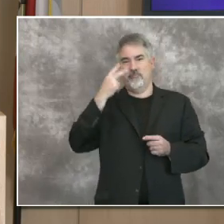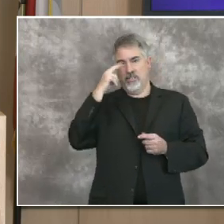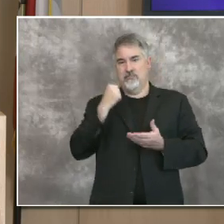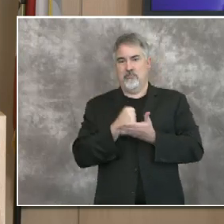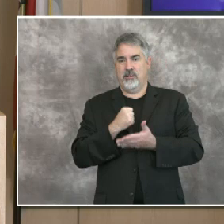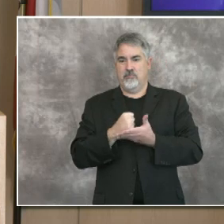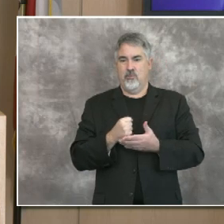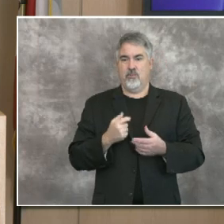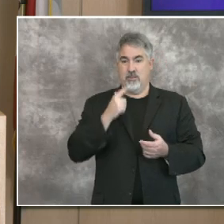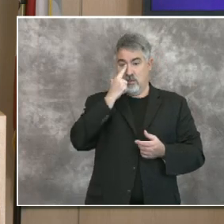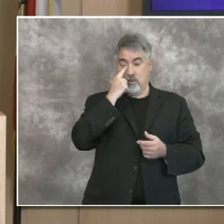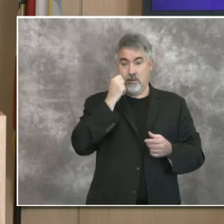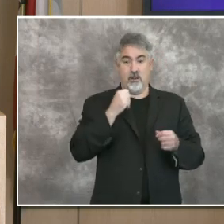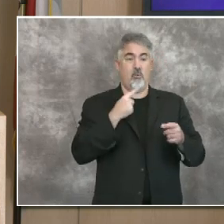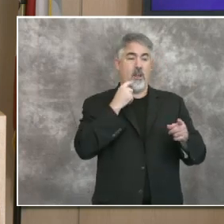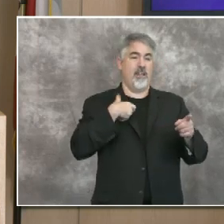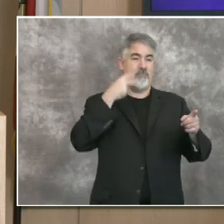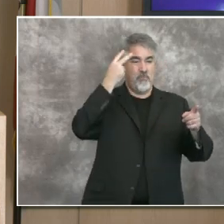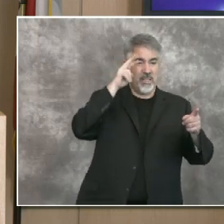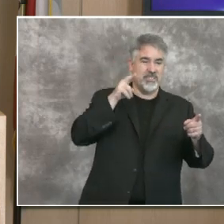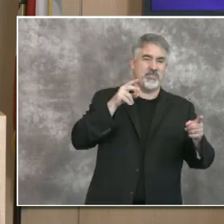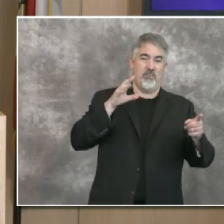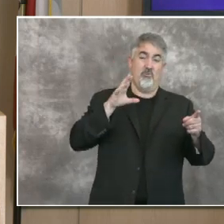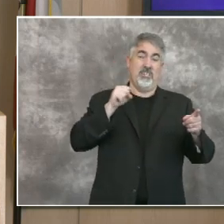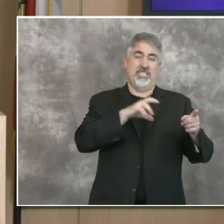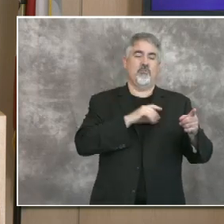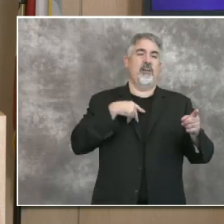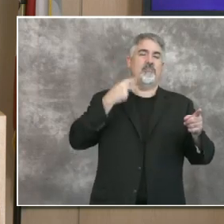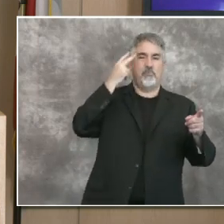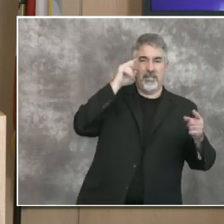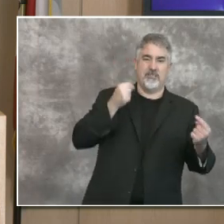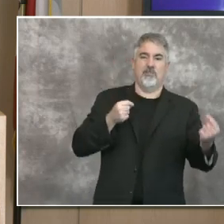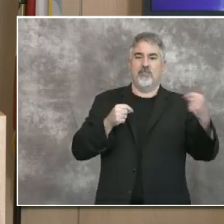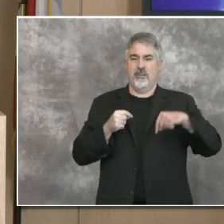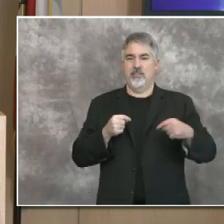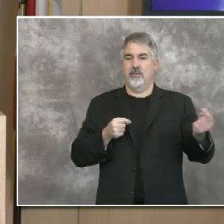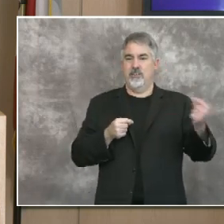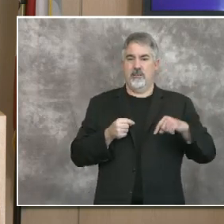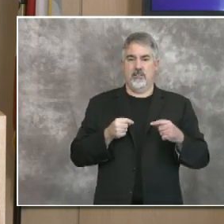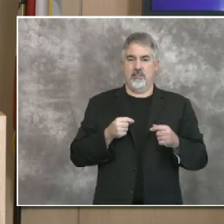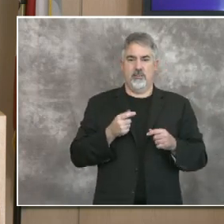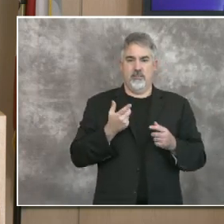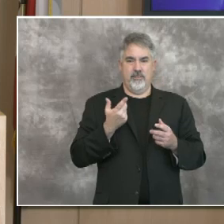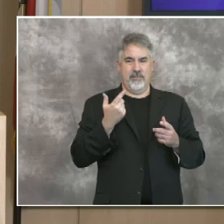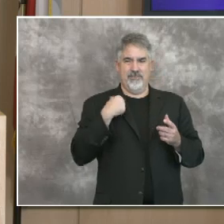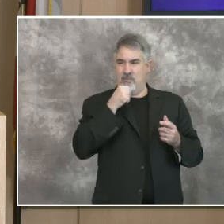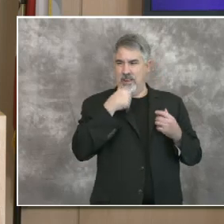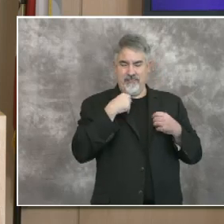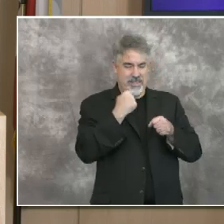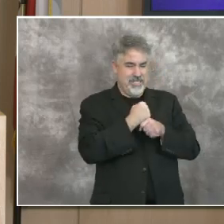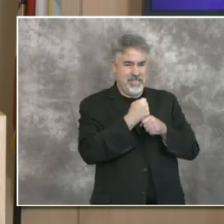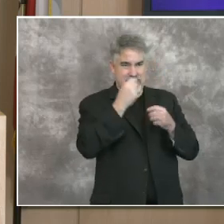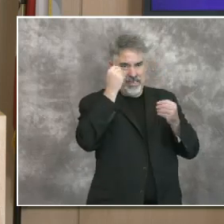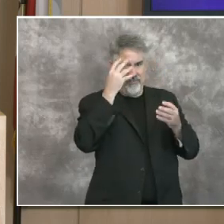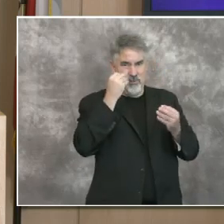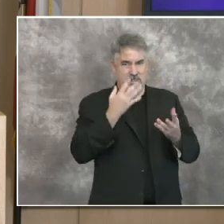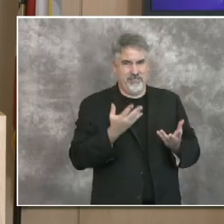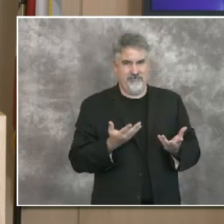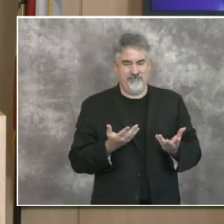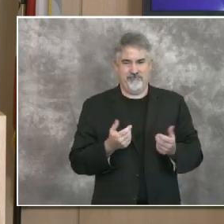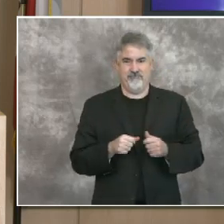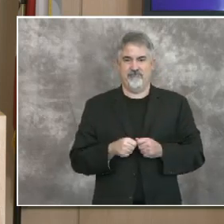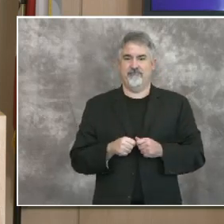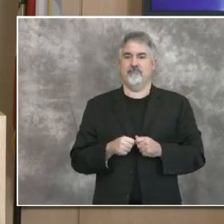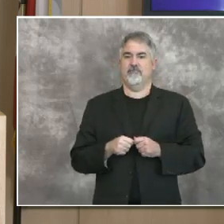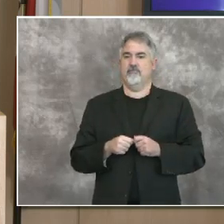in Mexico is difficult to ascertain, but really the gist of your question is that there